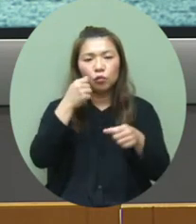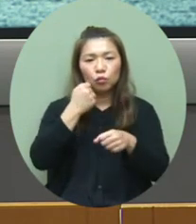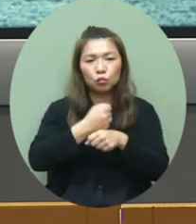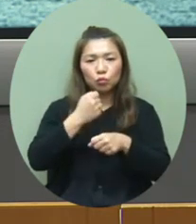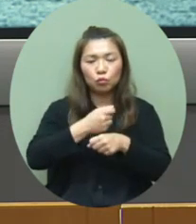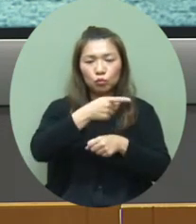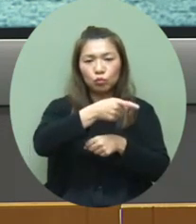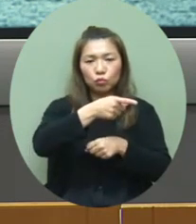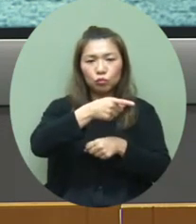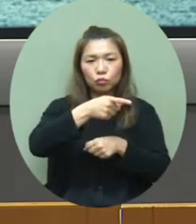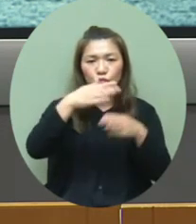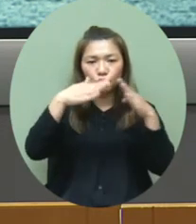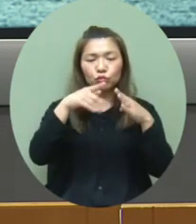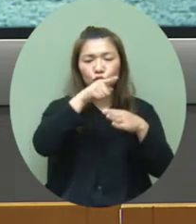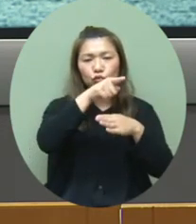morning.